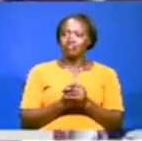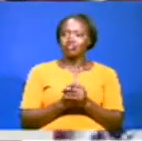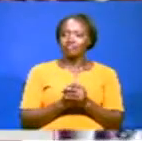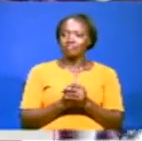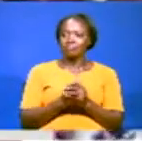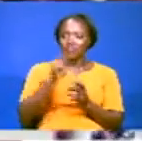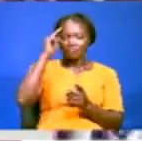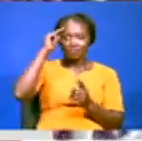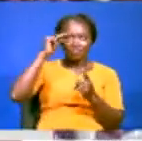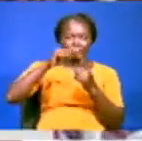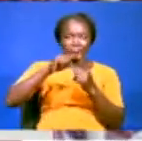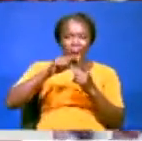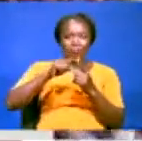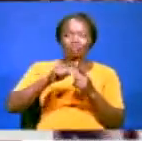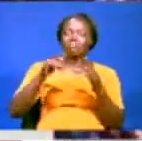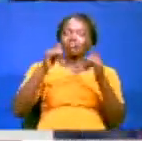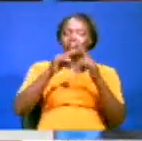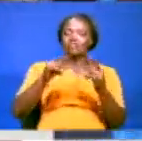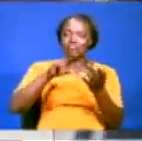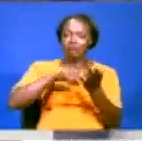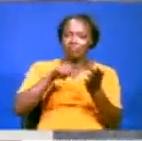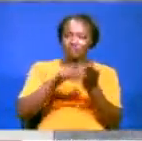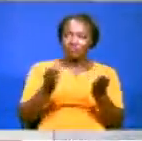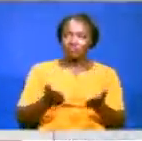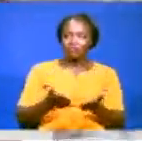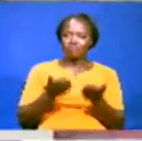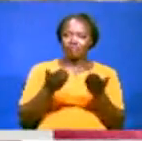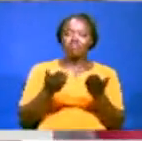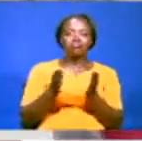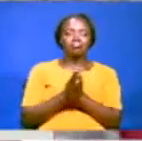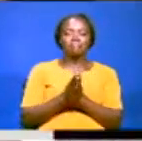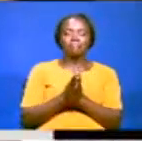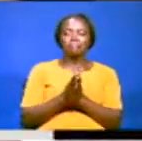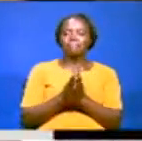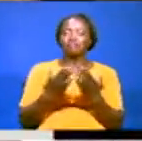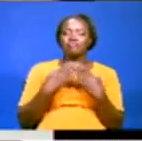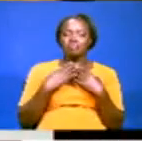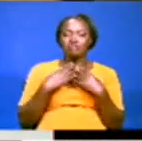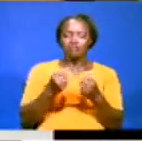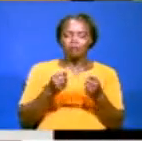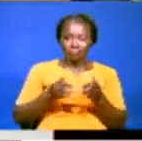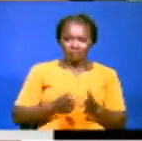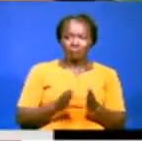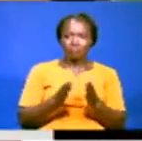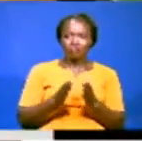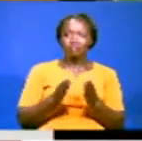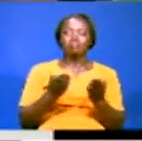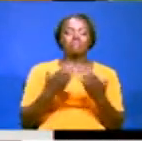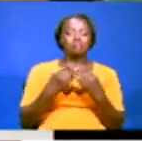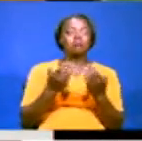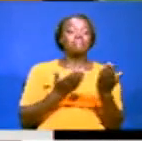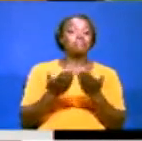of the medical camp project was to enhance the uptake of sexual reproductive health services in Kilifi County for women